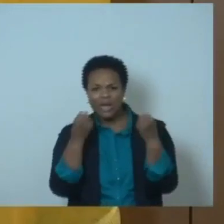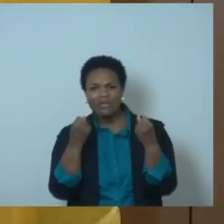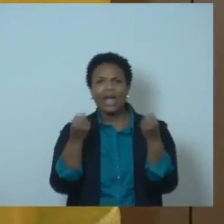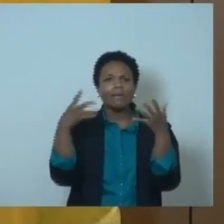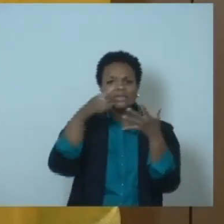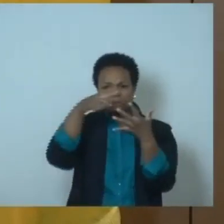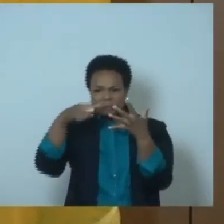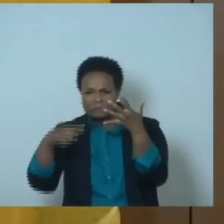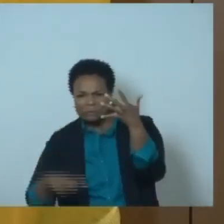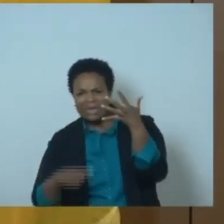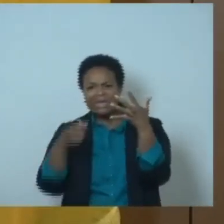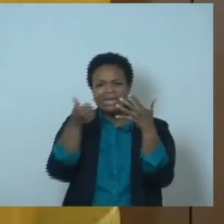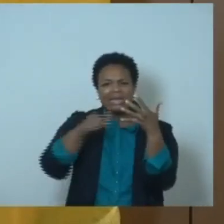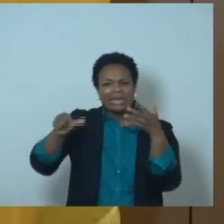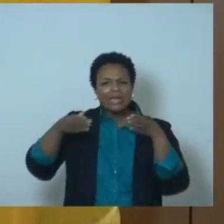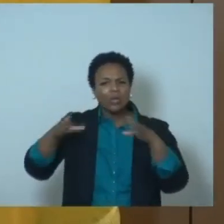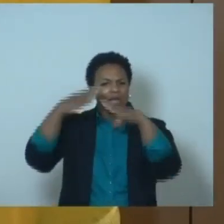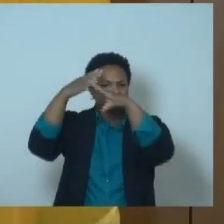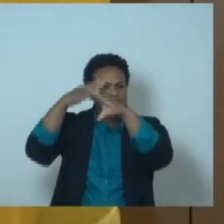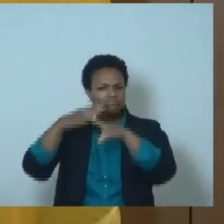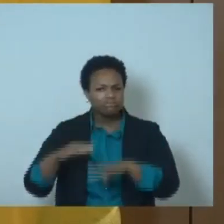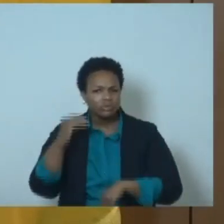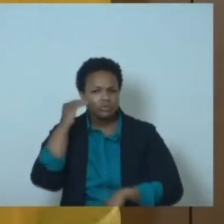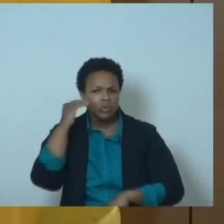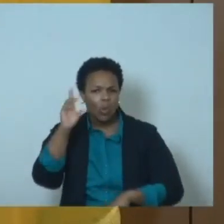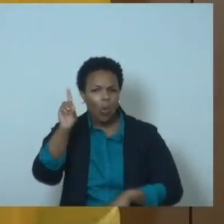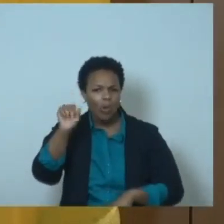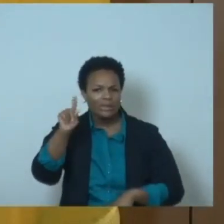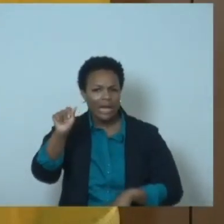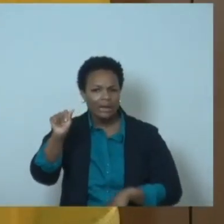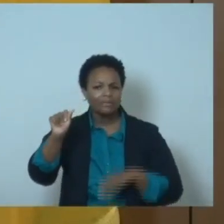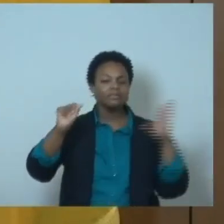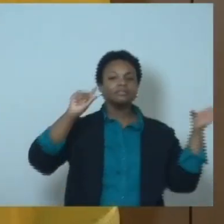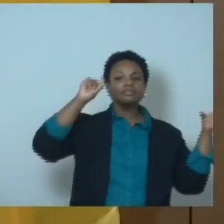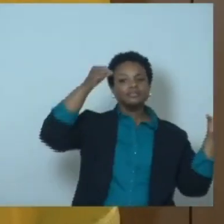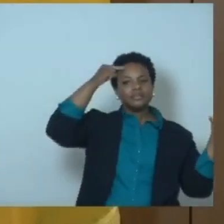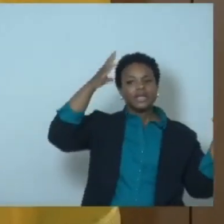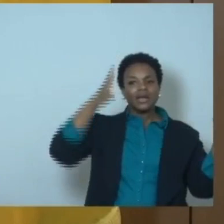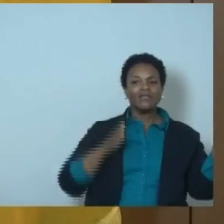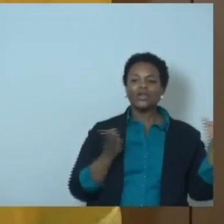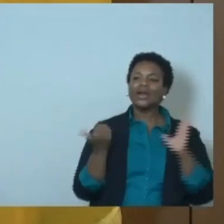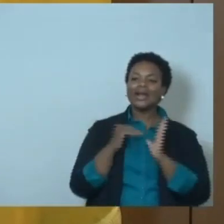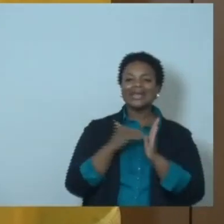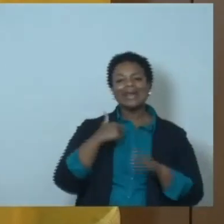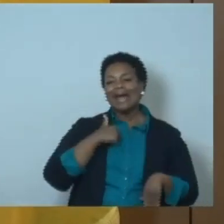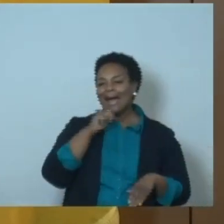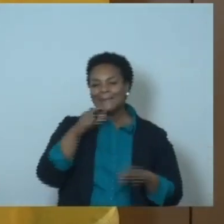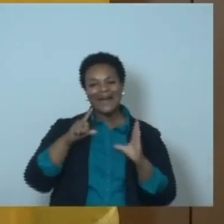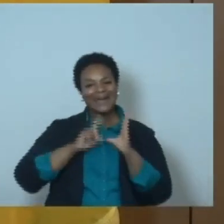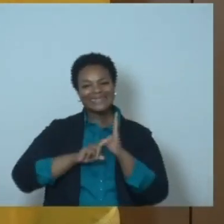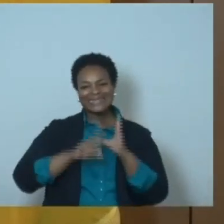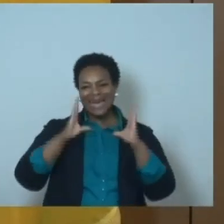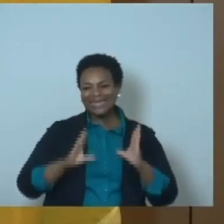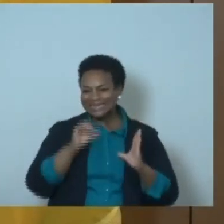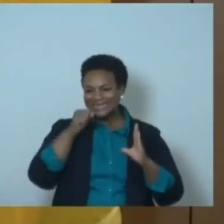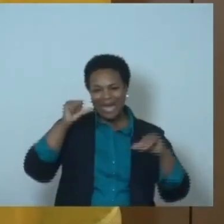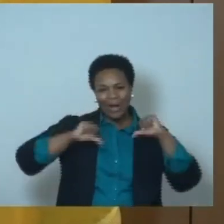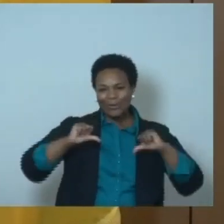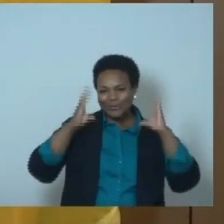So I've been, and again, I am not a clinician, I am not a scientist, and I'm not a